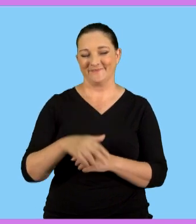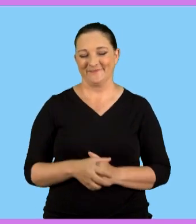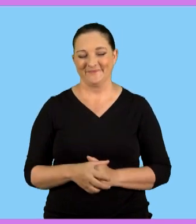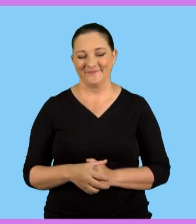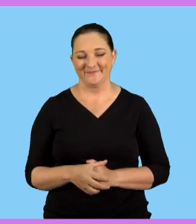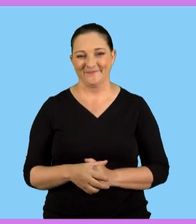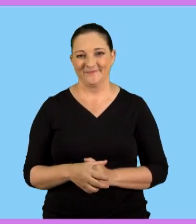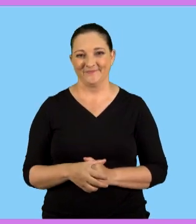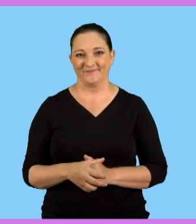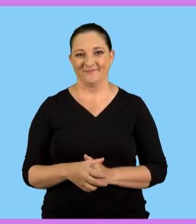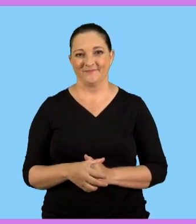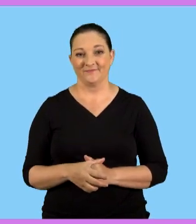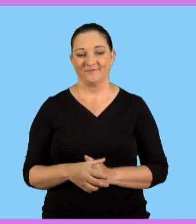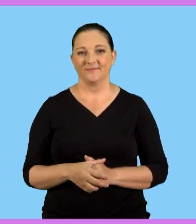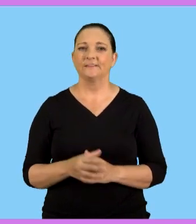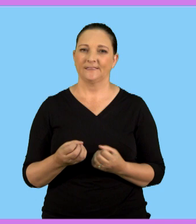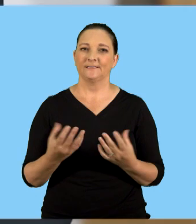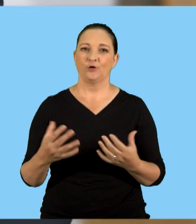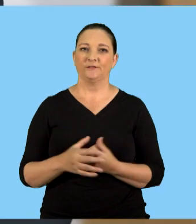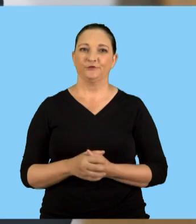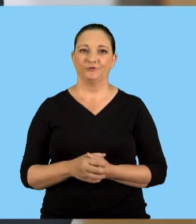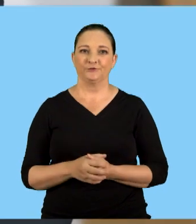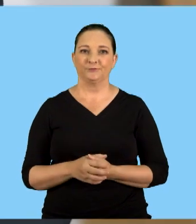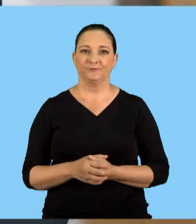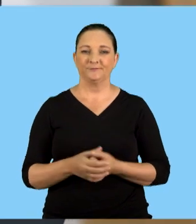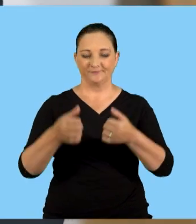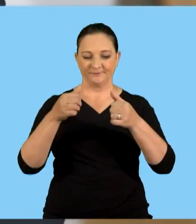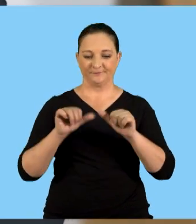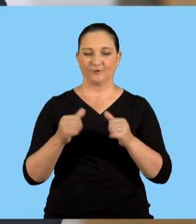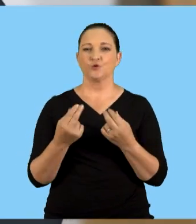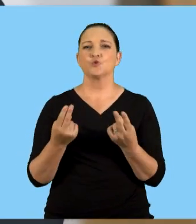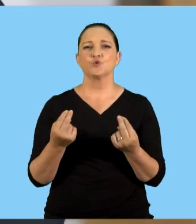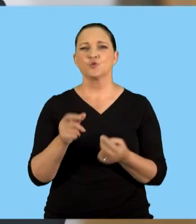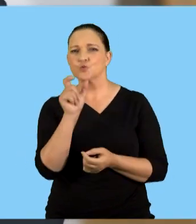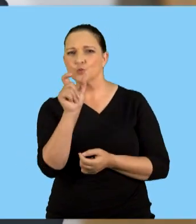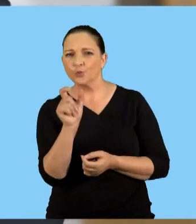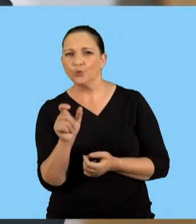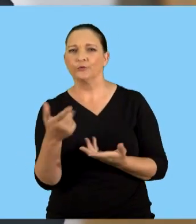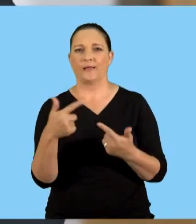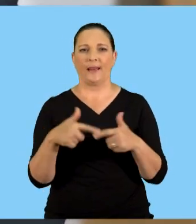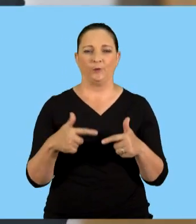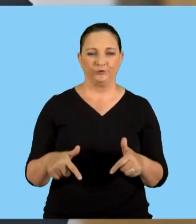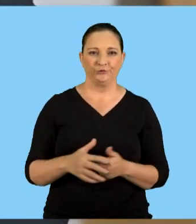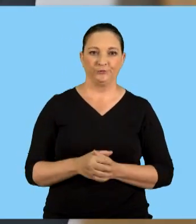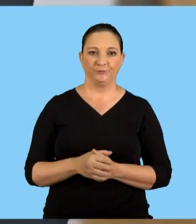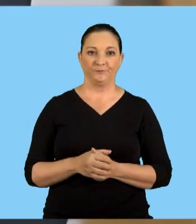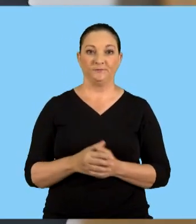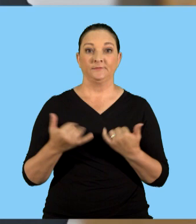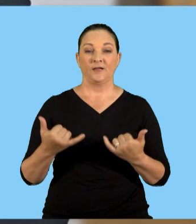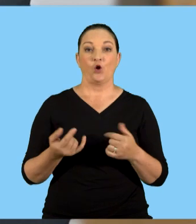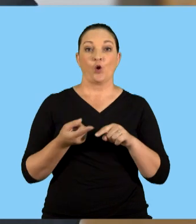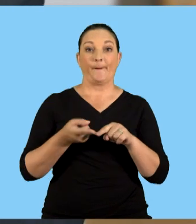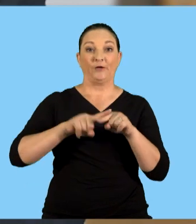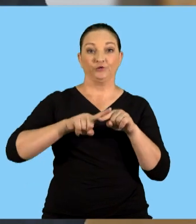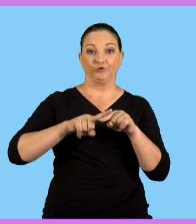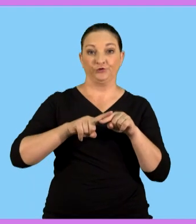Rand. So that's how much he'd earn. Right, let's go on to new words and language. Commission,